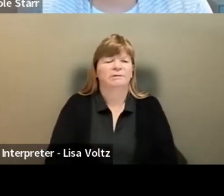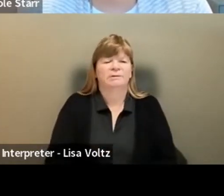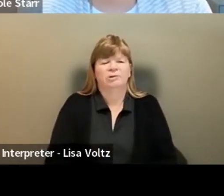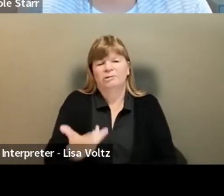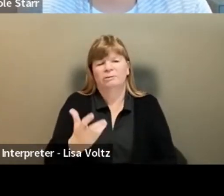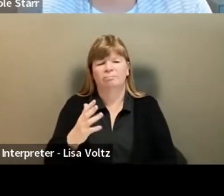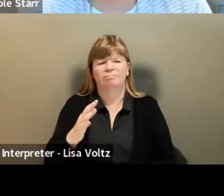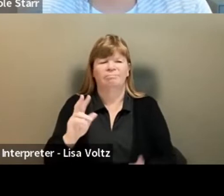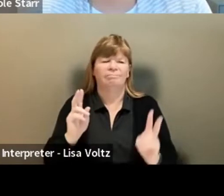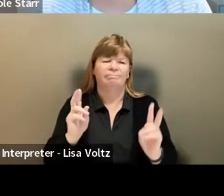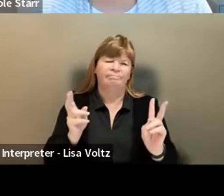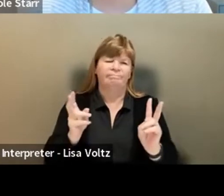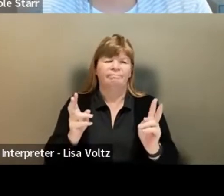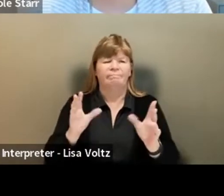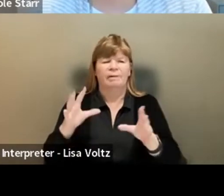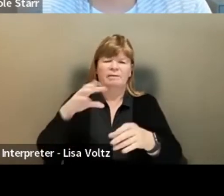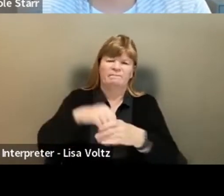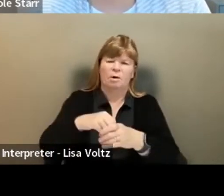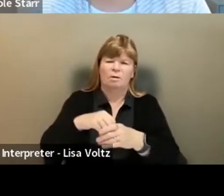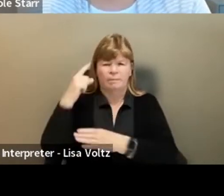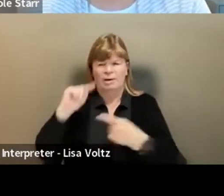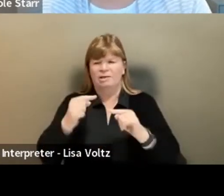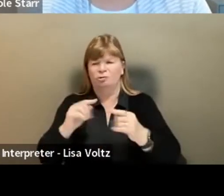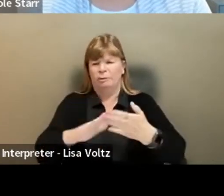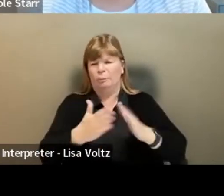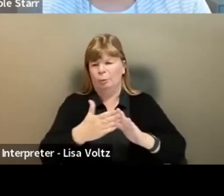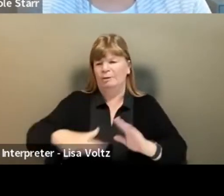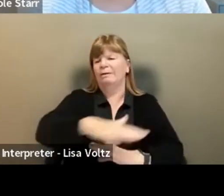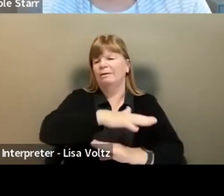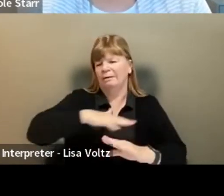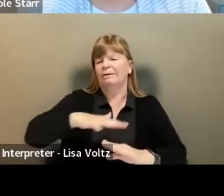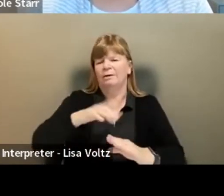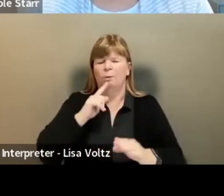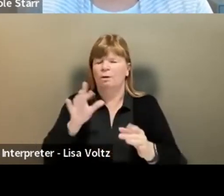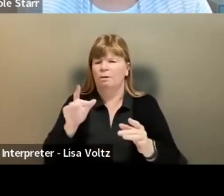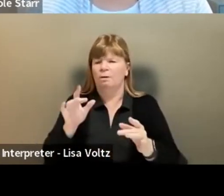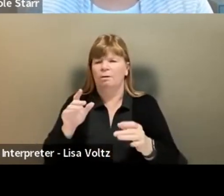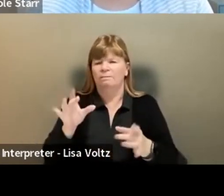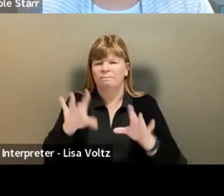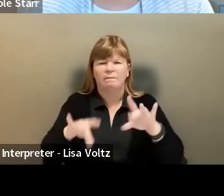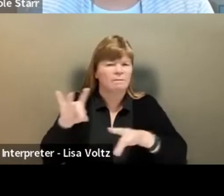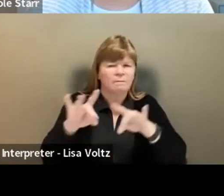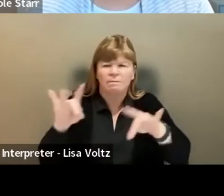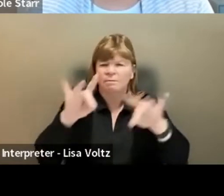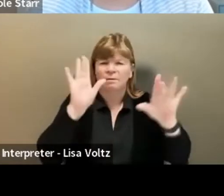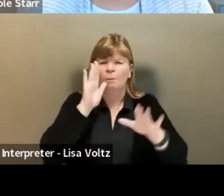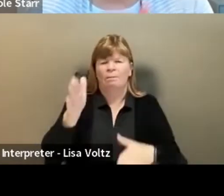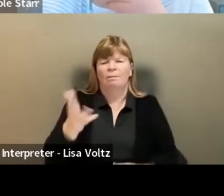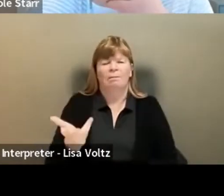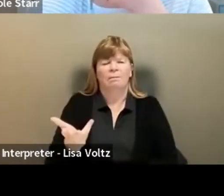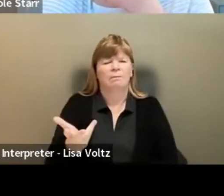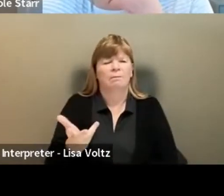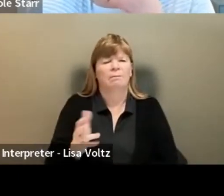being in the, what I would call the brain injury community, you're going to hear about things. And that's